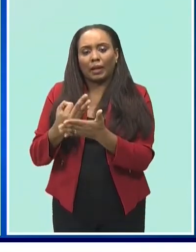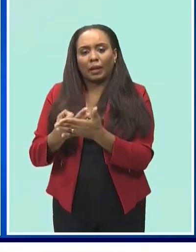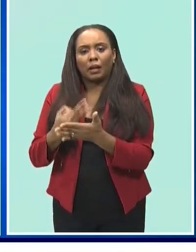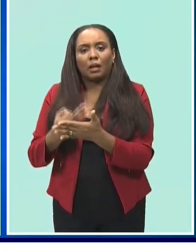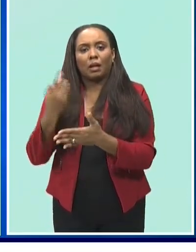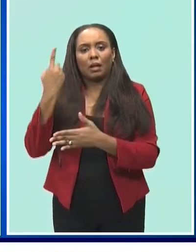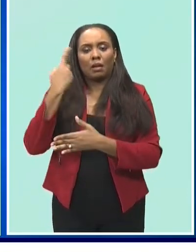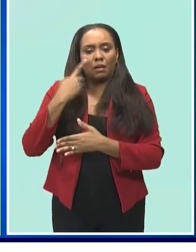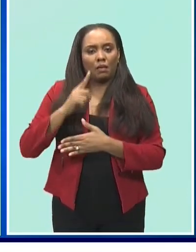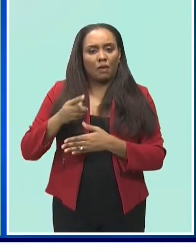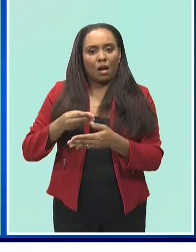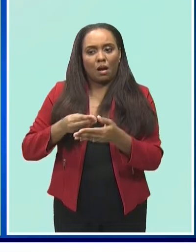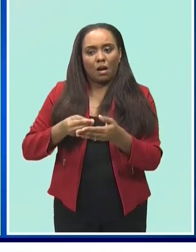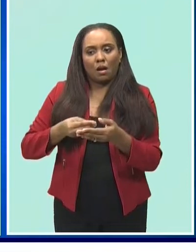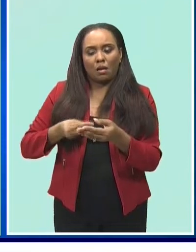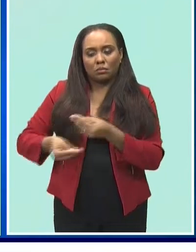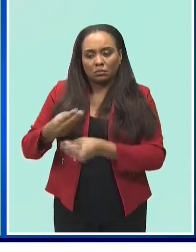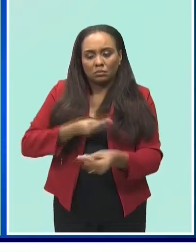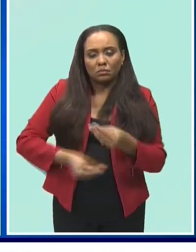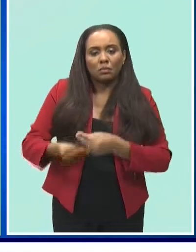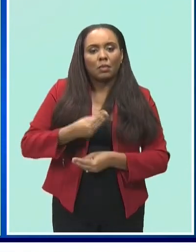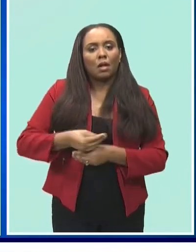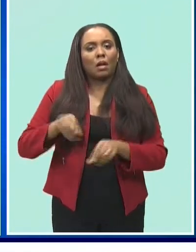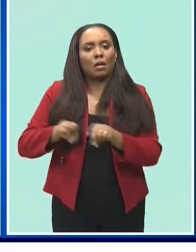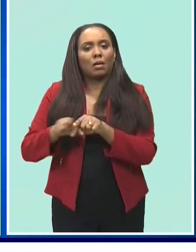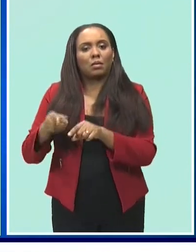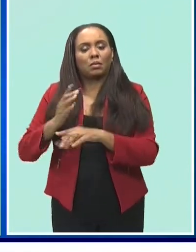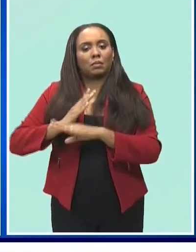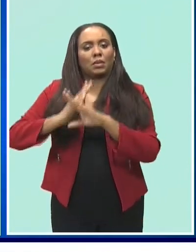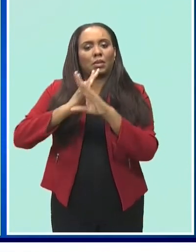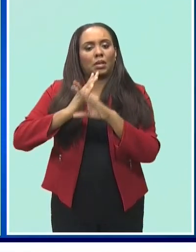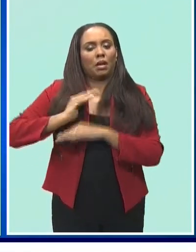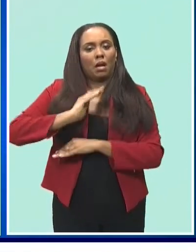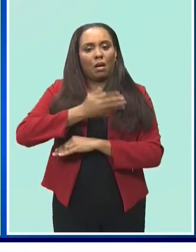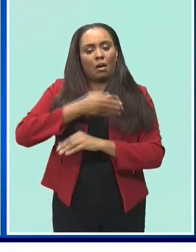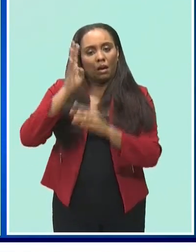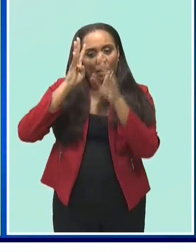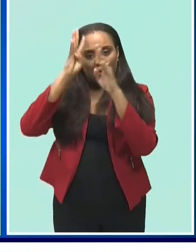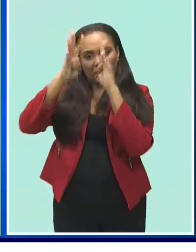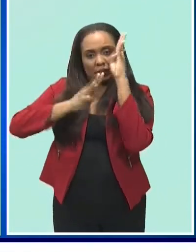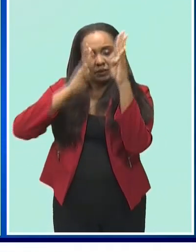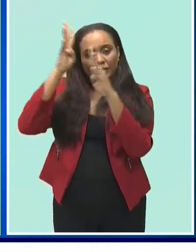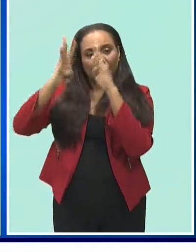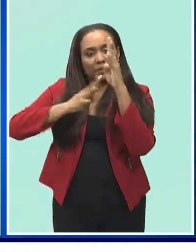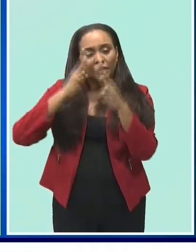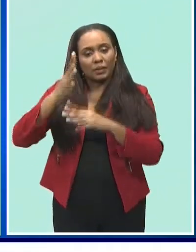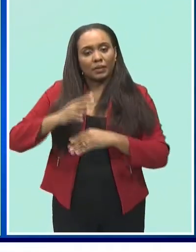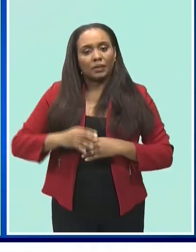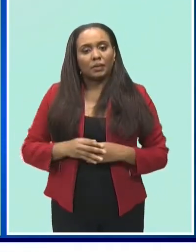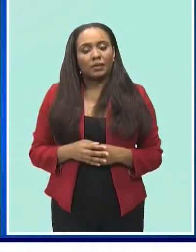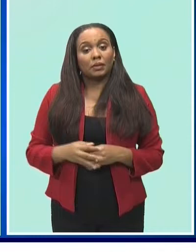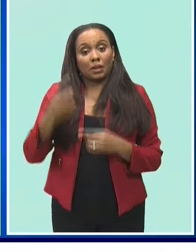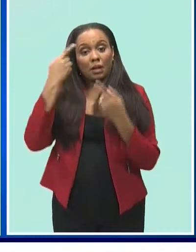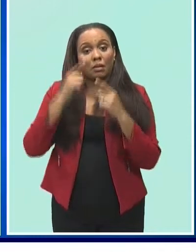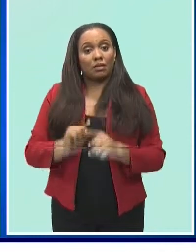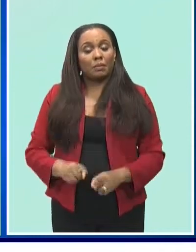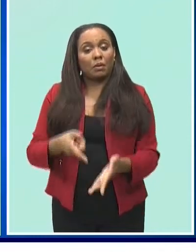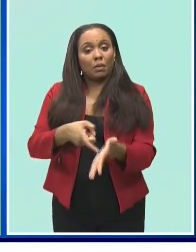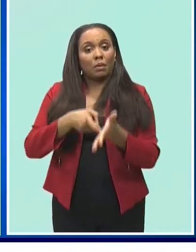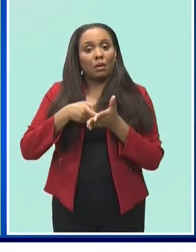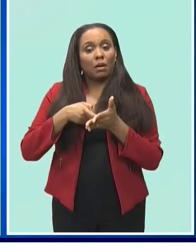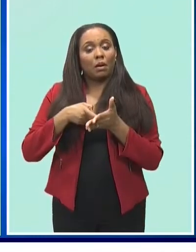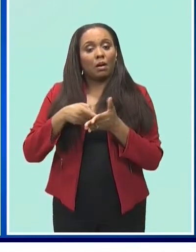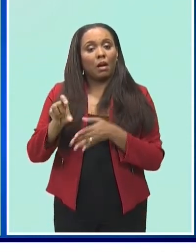industries, attract investment, and protect local creativity. The treaties require other countries to